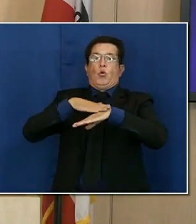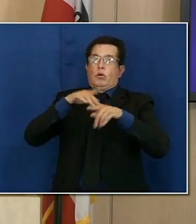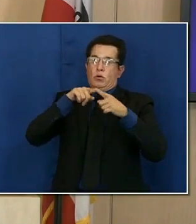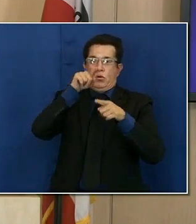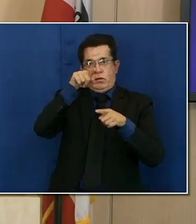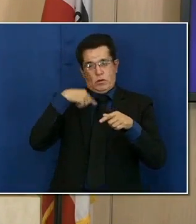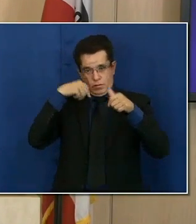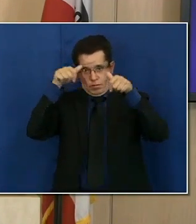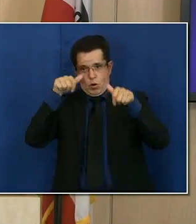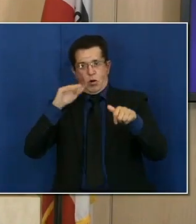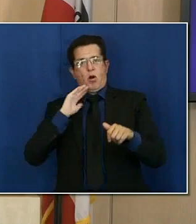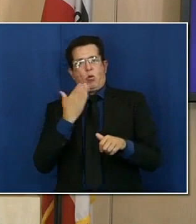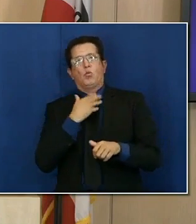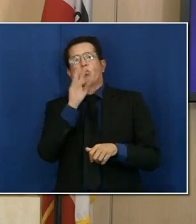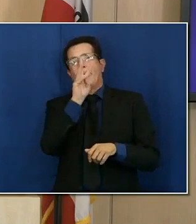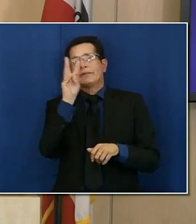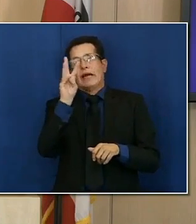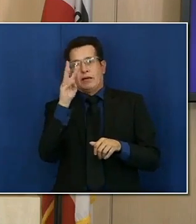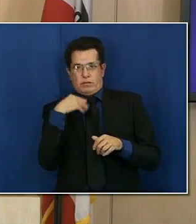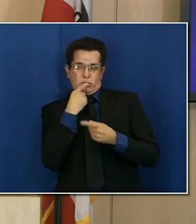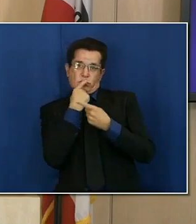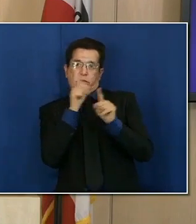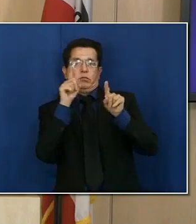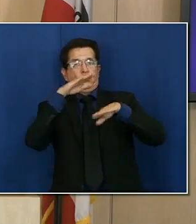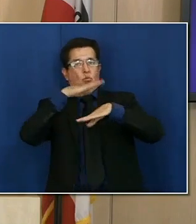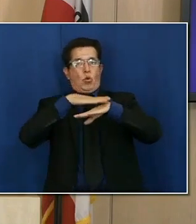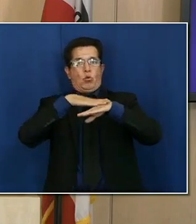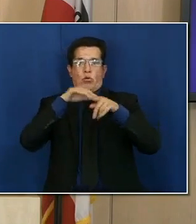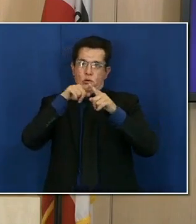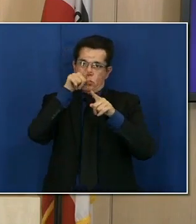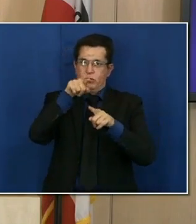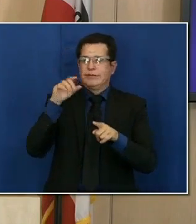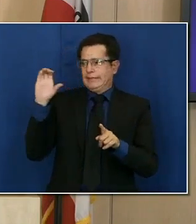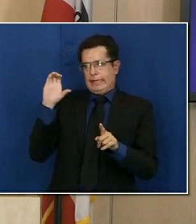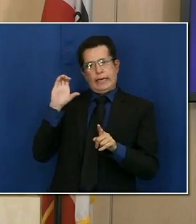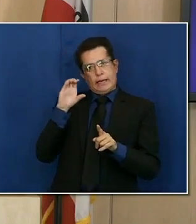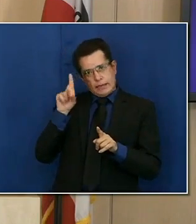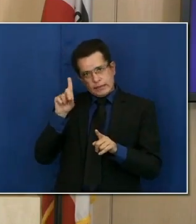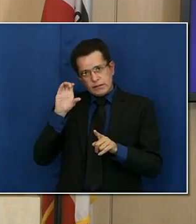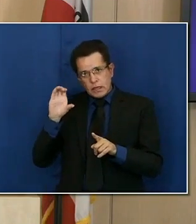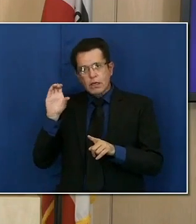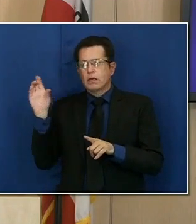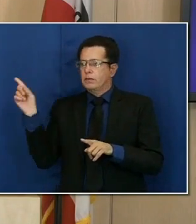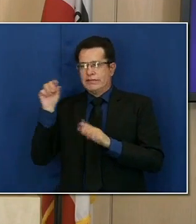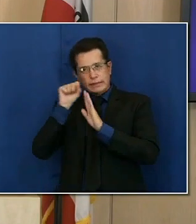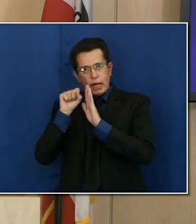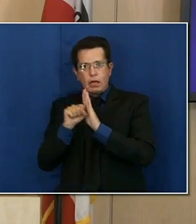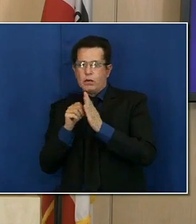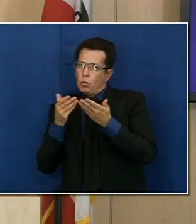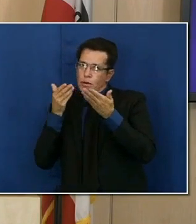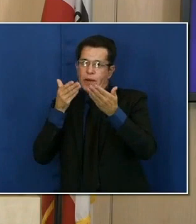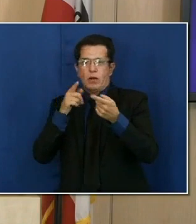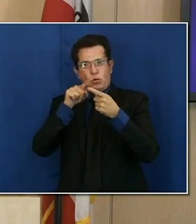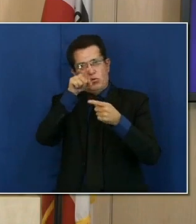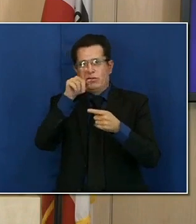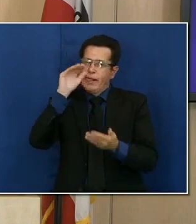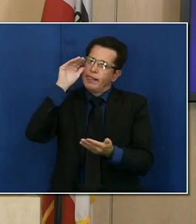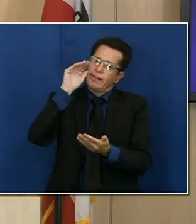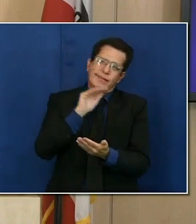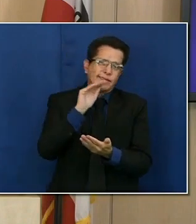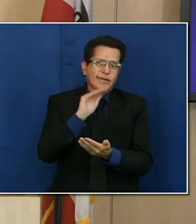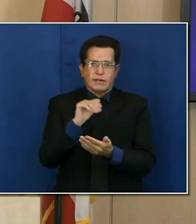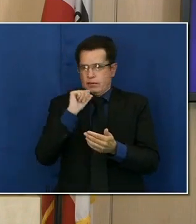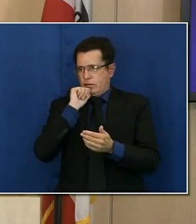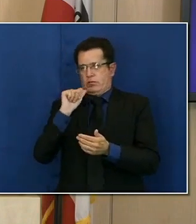posted on our website that the state as well as the CDC are recommending. Really limit limit